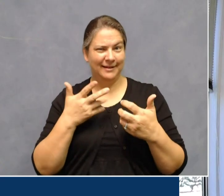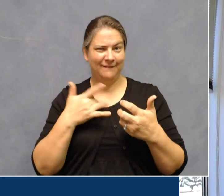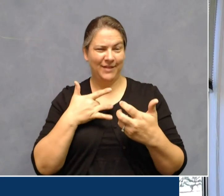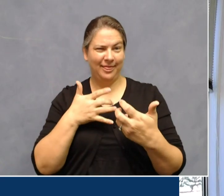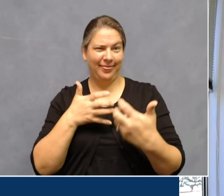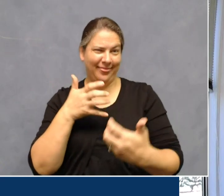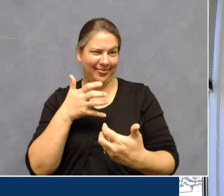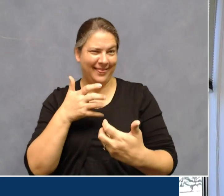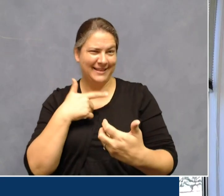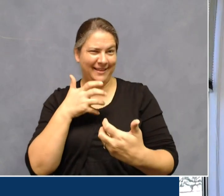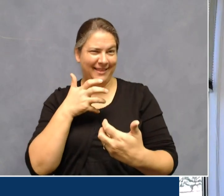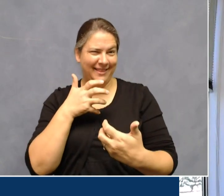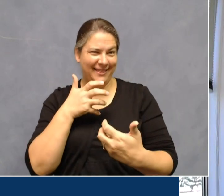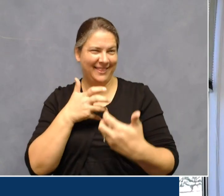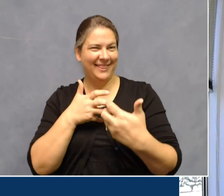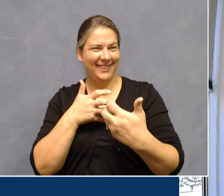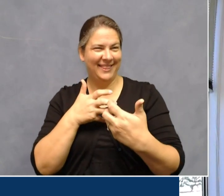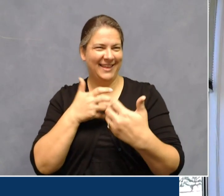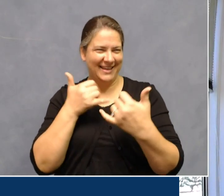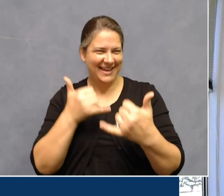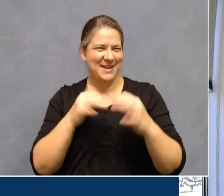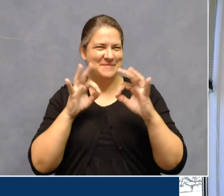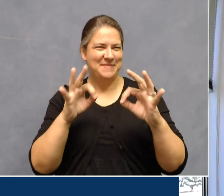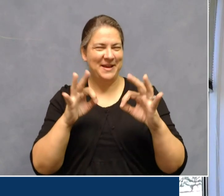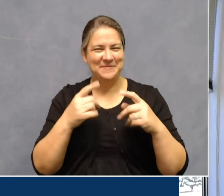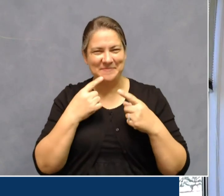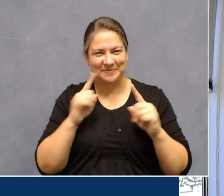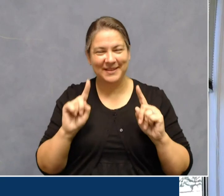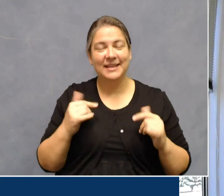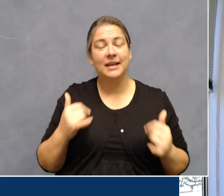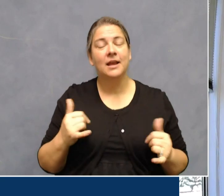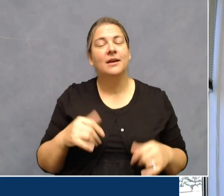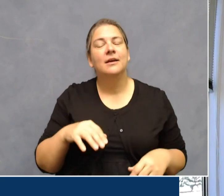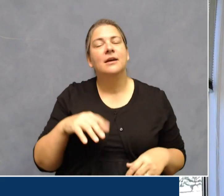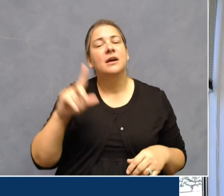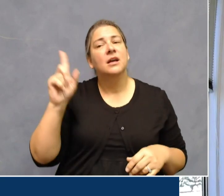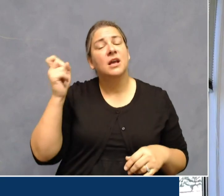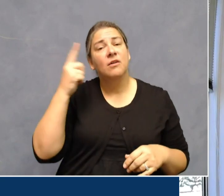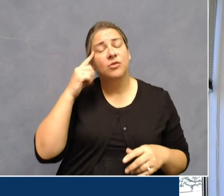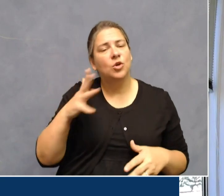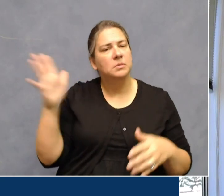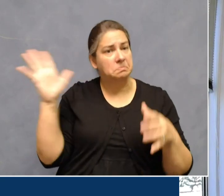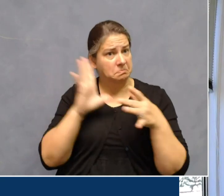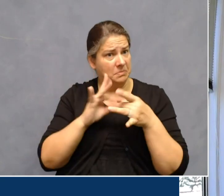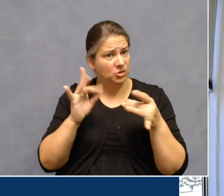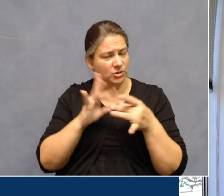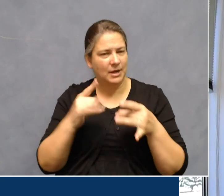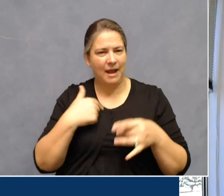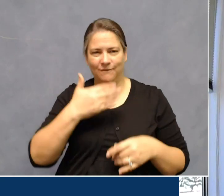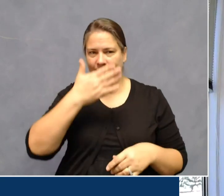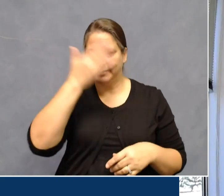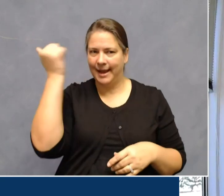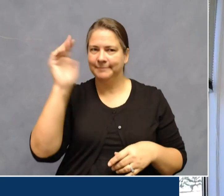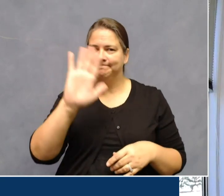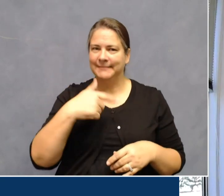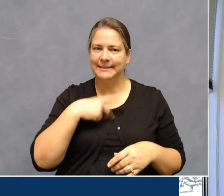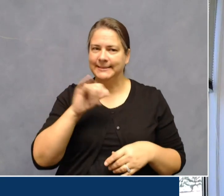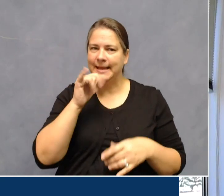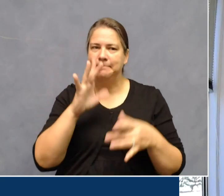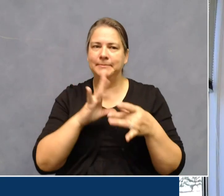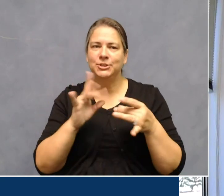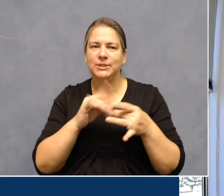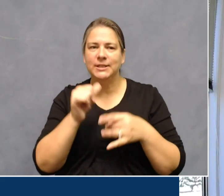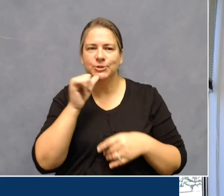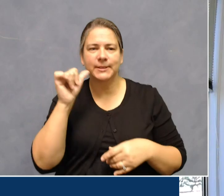share today, as the Governor mentioned. The first, I forgot to mention yesterday. I had the wonderful opportunity and privilege to